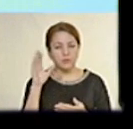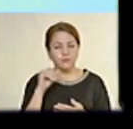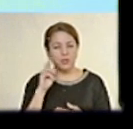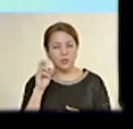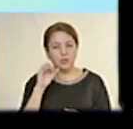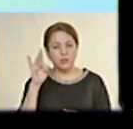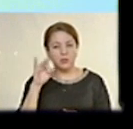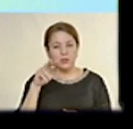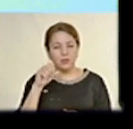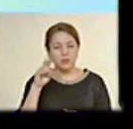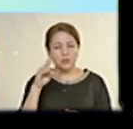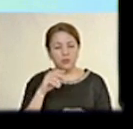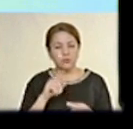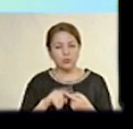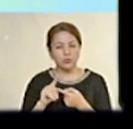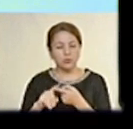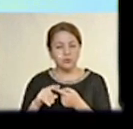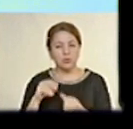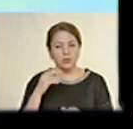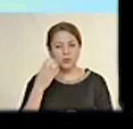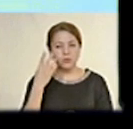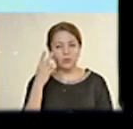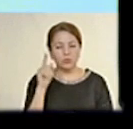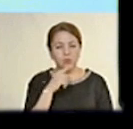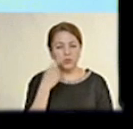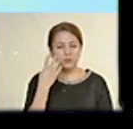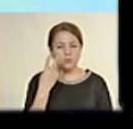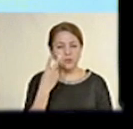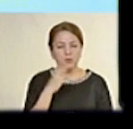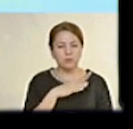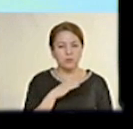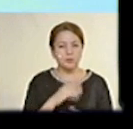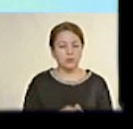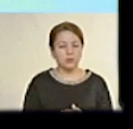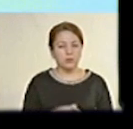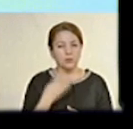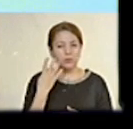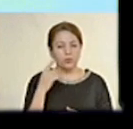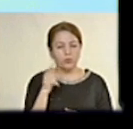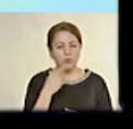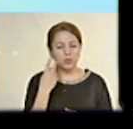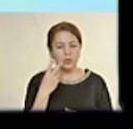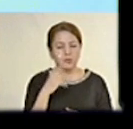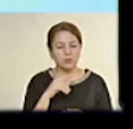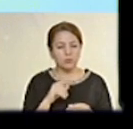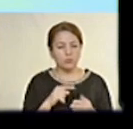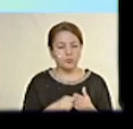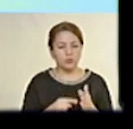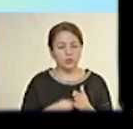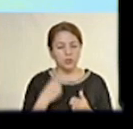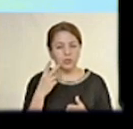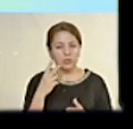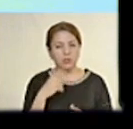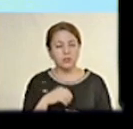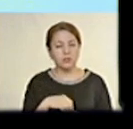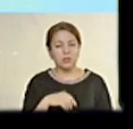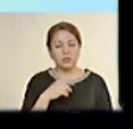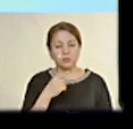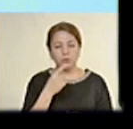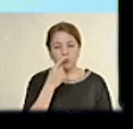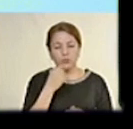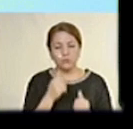qismlarini qo'shayotganimizda esa 4 taqsim 2 hosil bo'ldi. 4 ni 2 ga bo'lsak 2, yonidagi butun